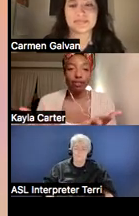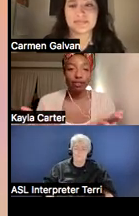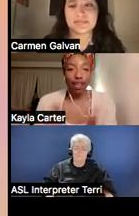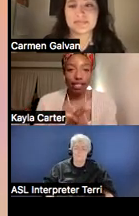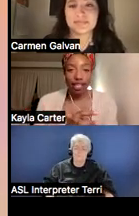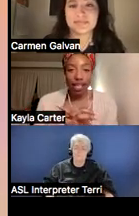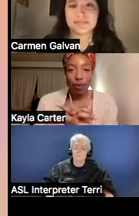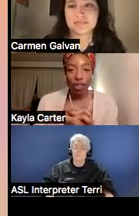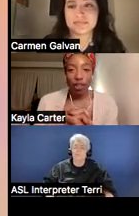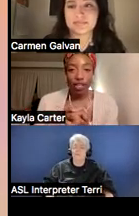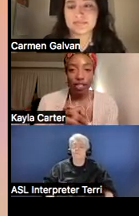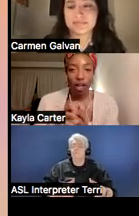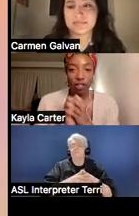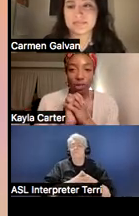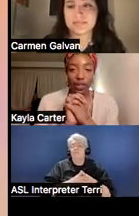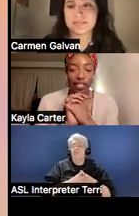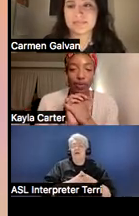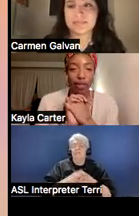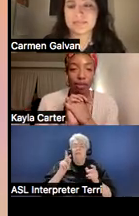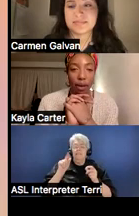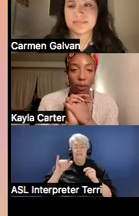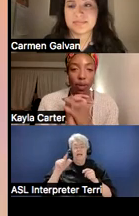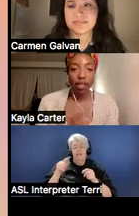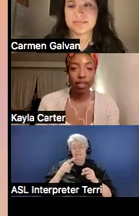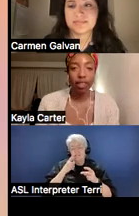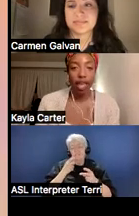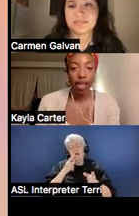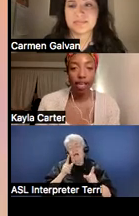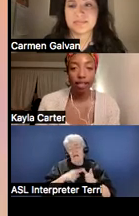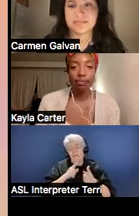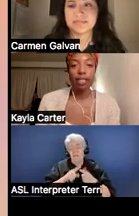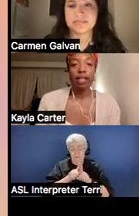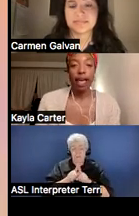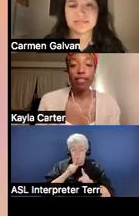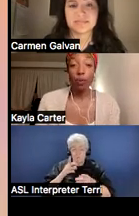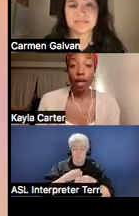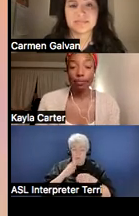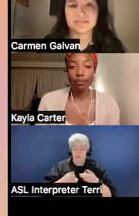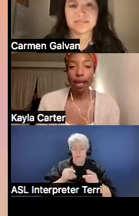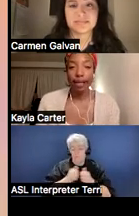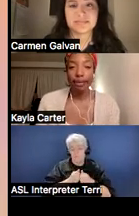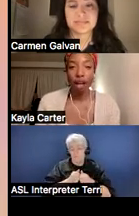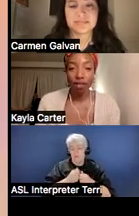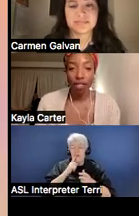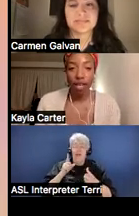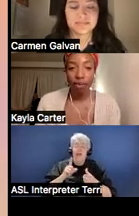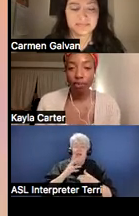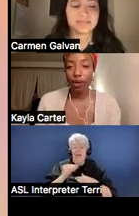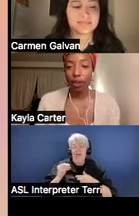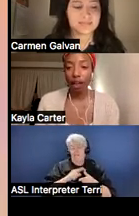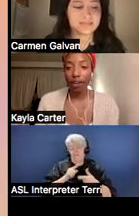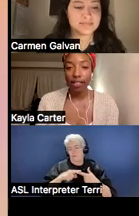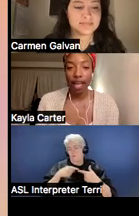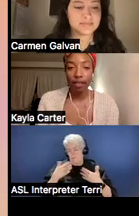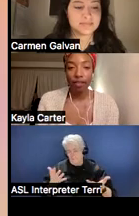And then finally, with our land acknowledgements, we like to round them up with a, and then what? Oftentimes, I'm